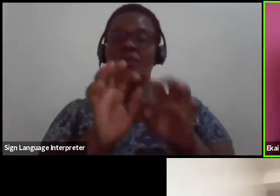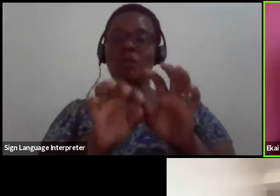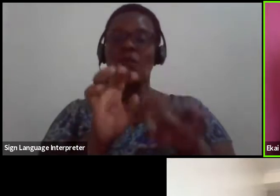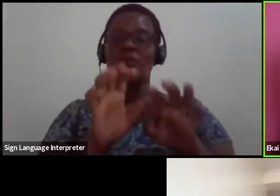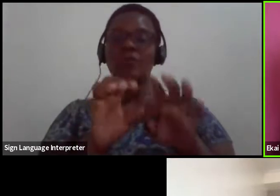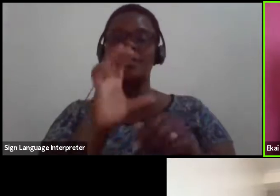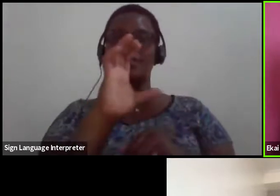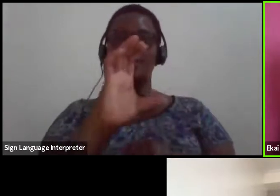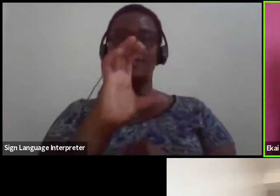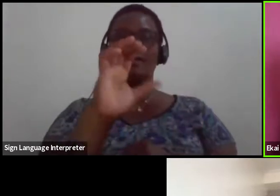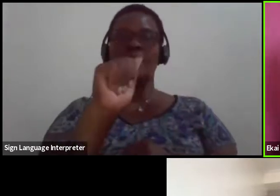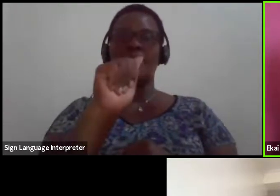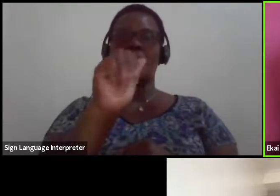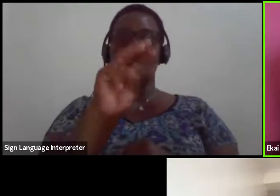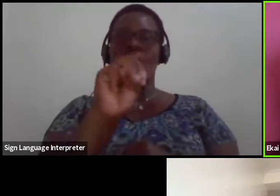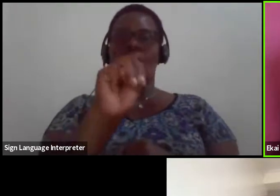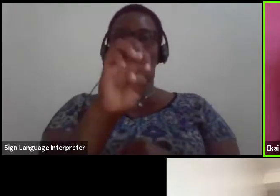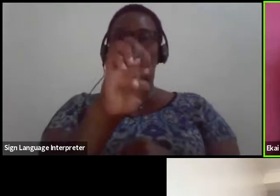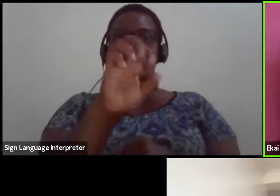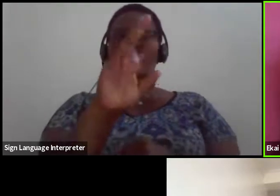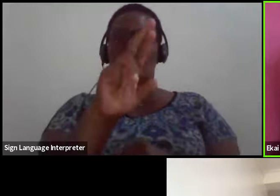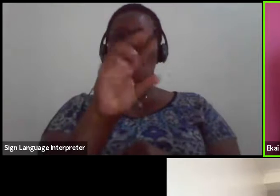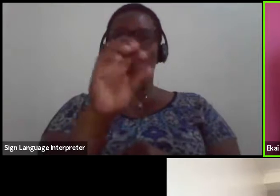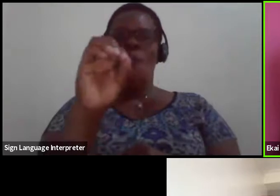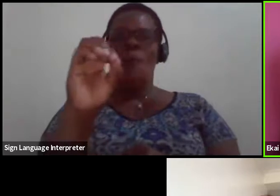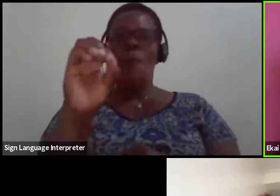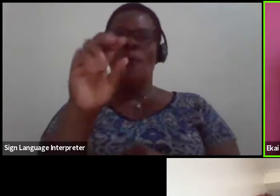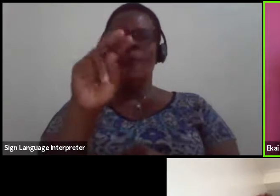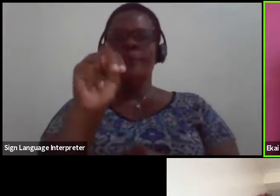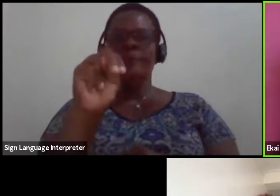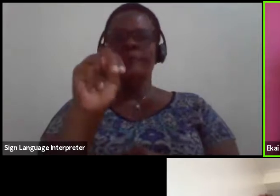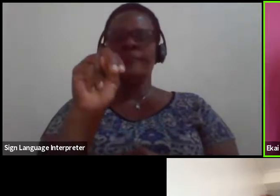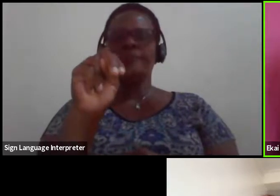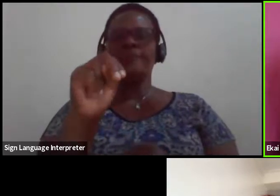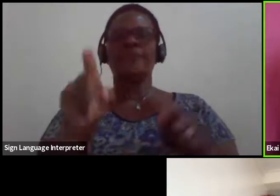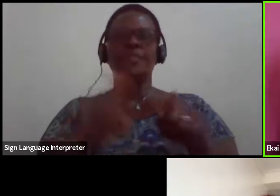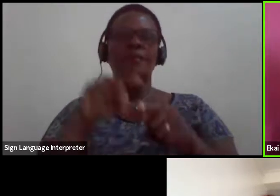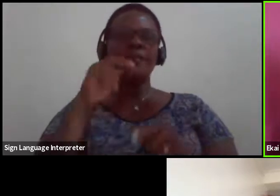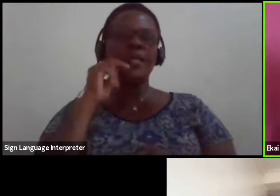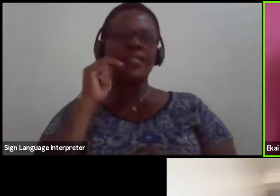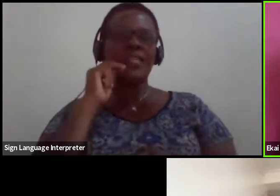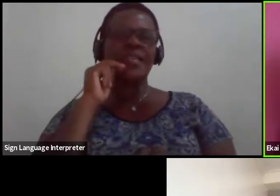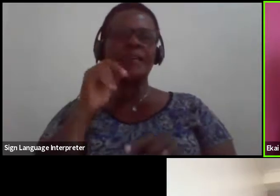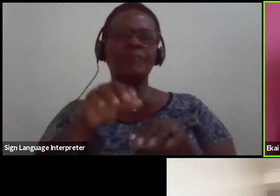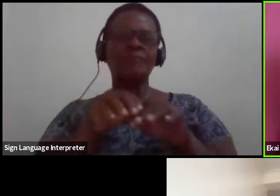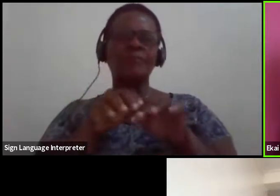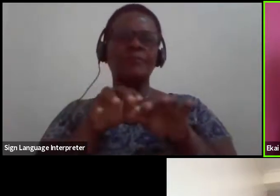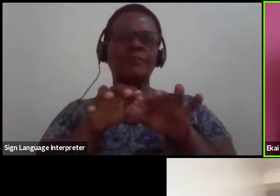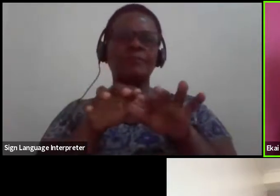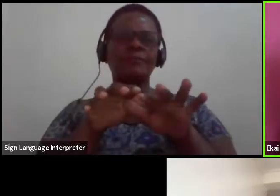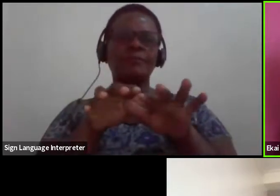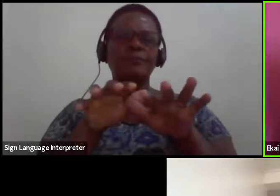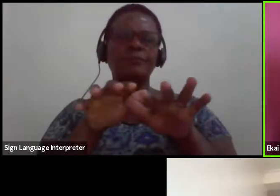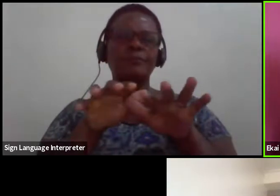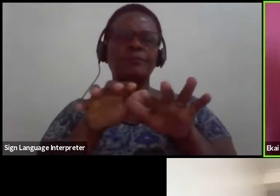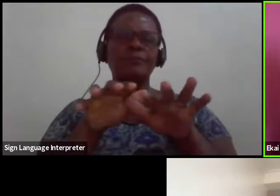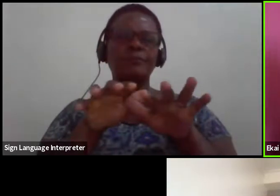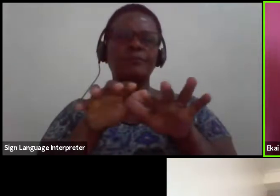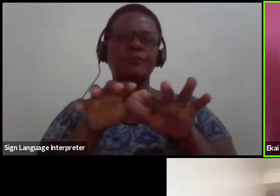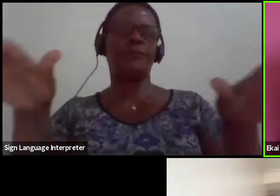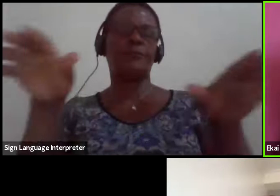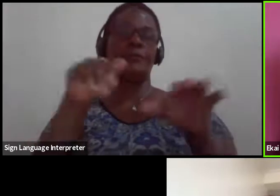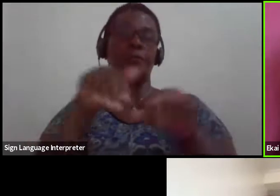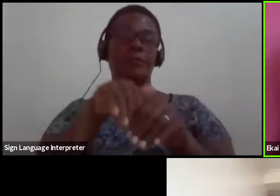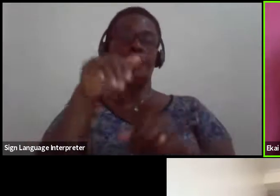Cameroon. We have an office in Kano, in Abuja, in Lagos. So we are spread across the continent, and of course, with plans